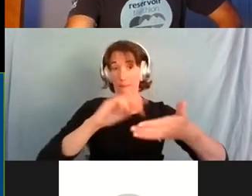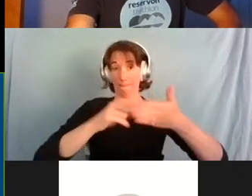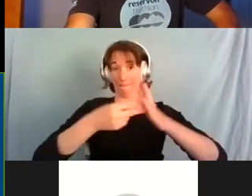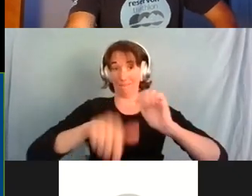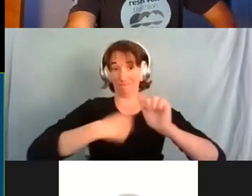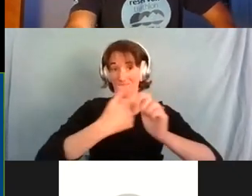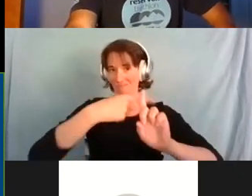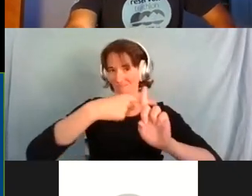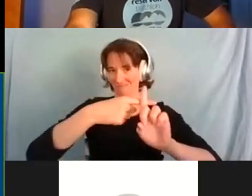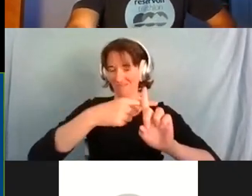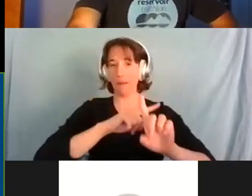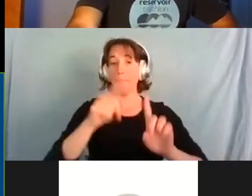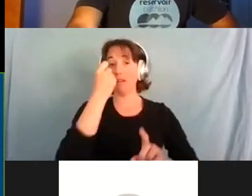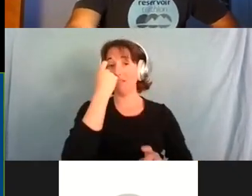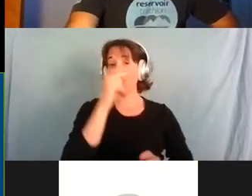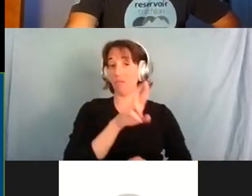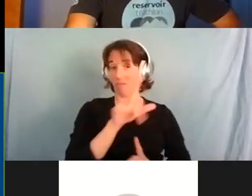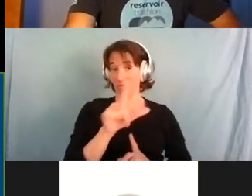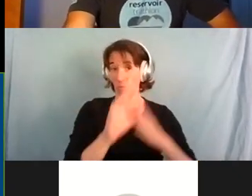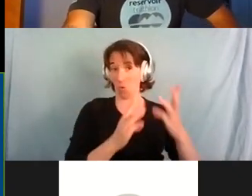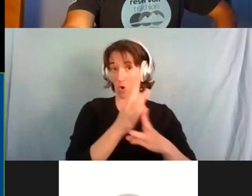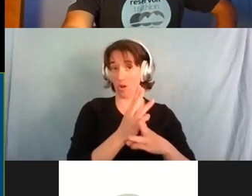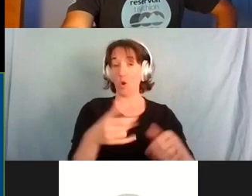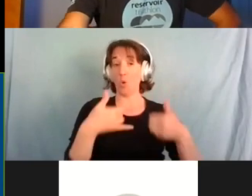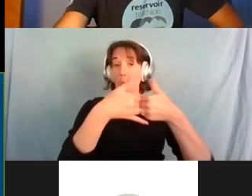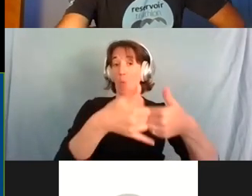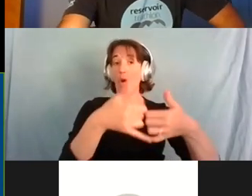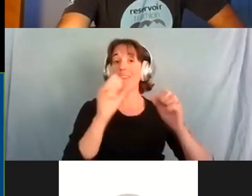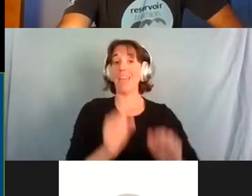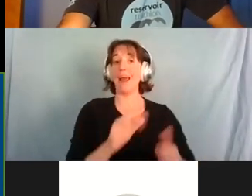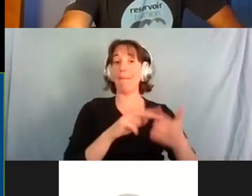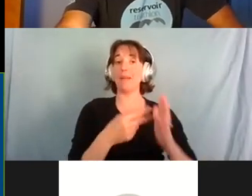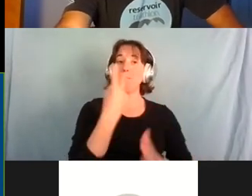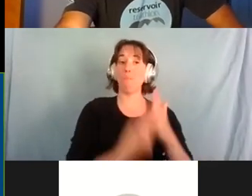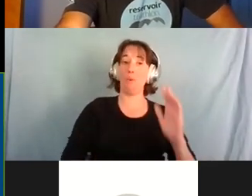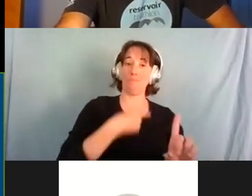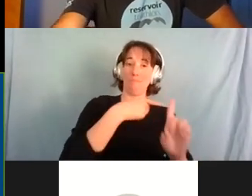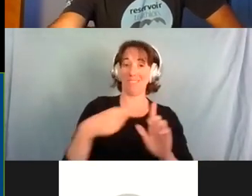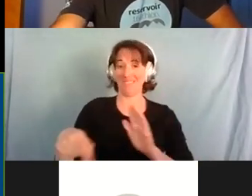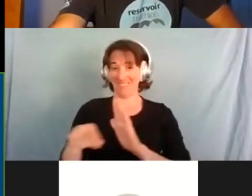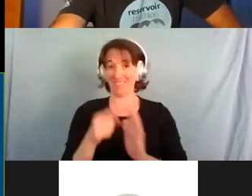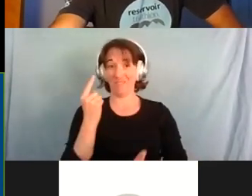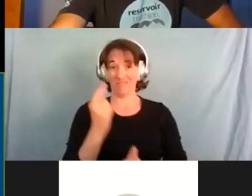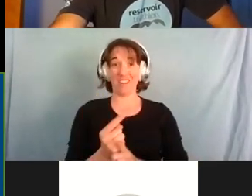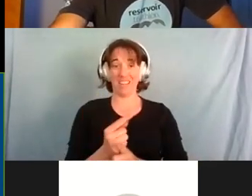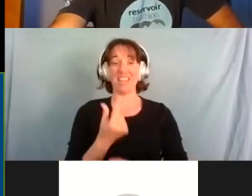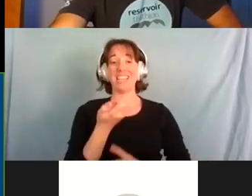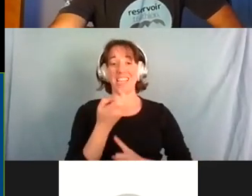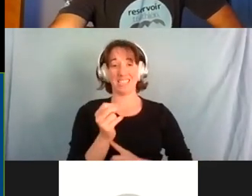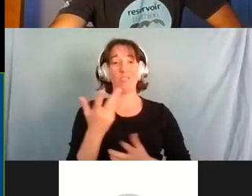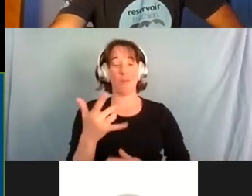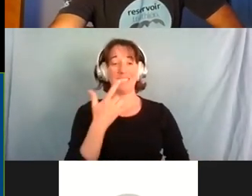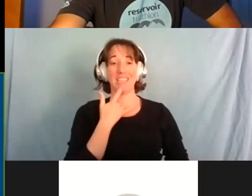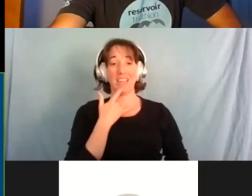reward can be both positive and negative, right? So like Gaston said, you would get